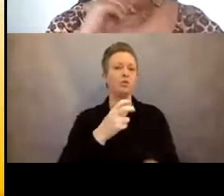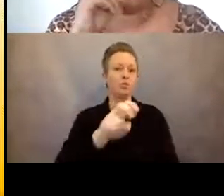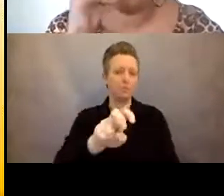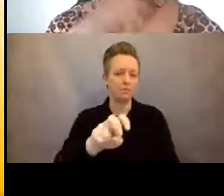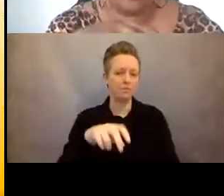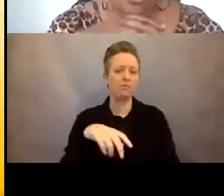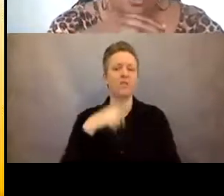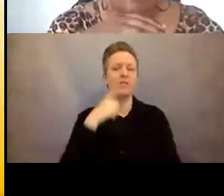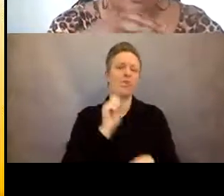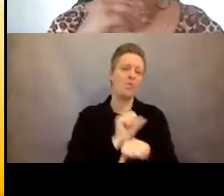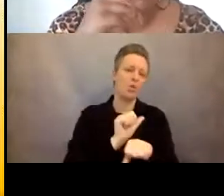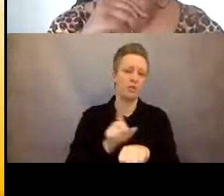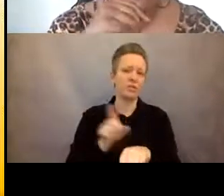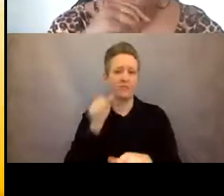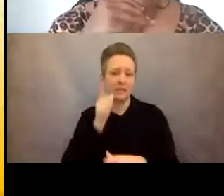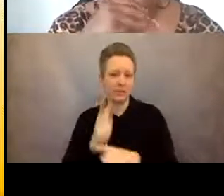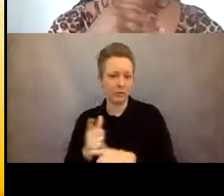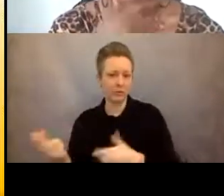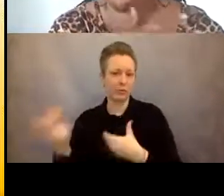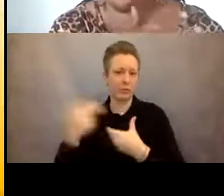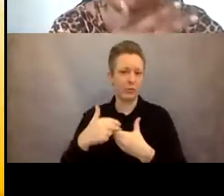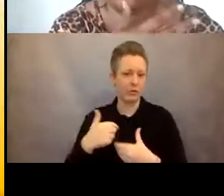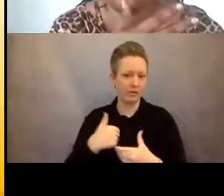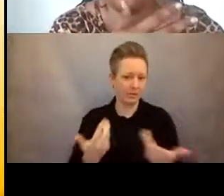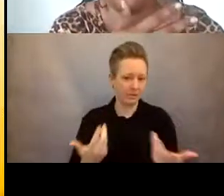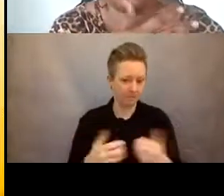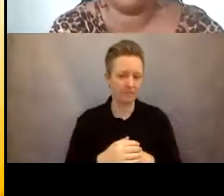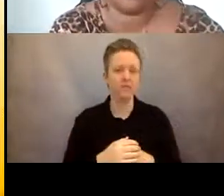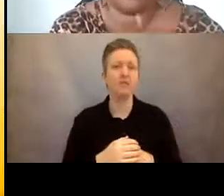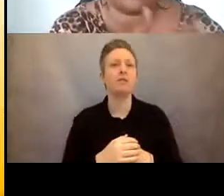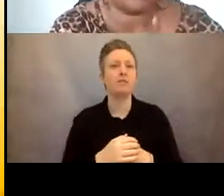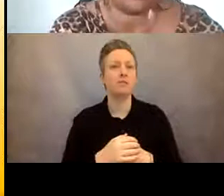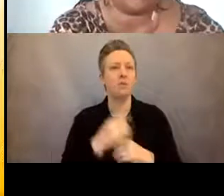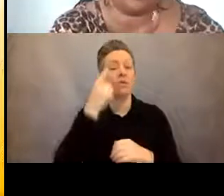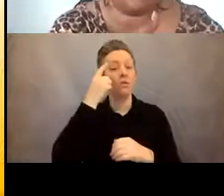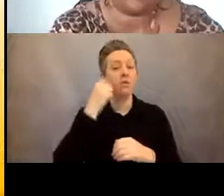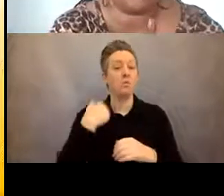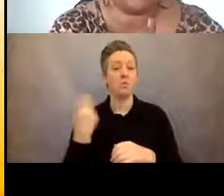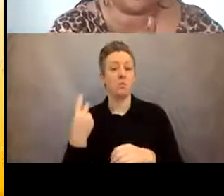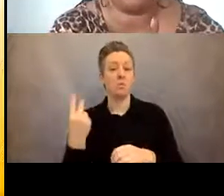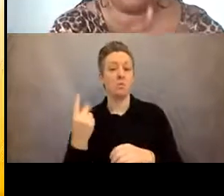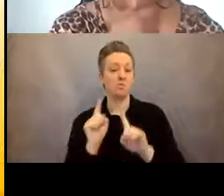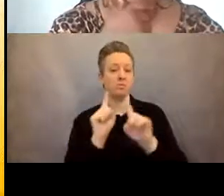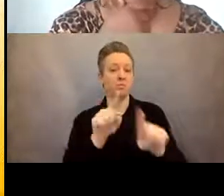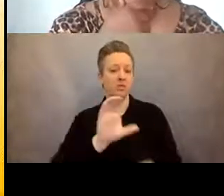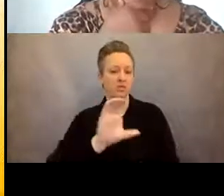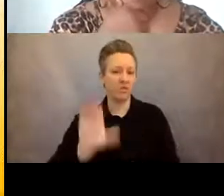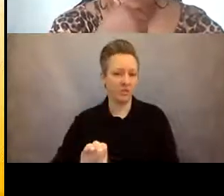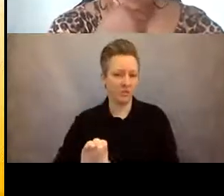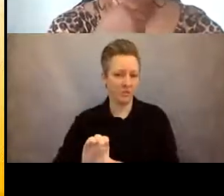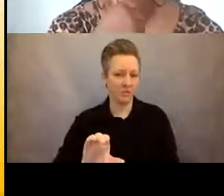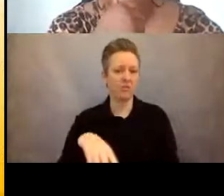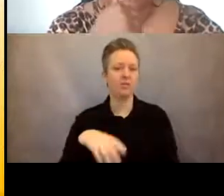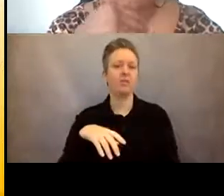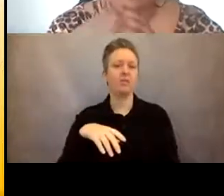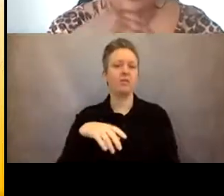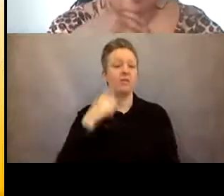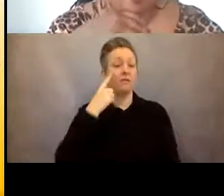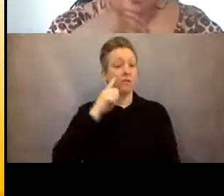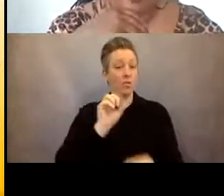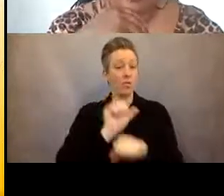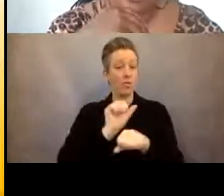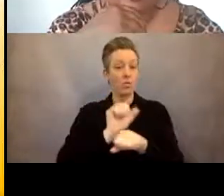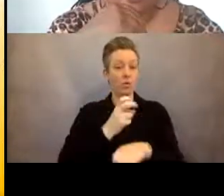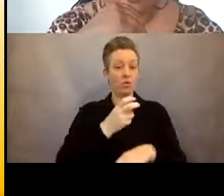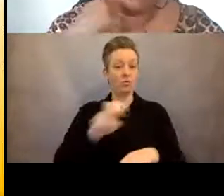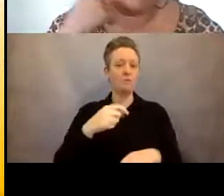and on work trips, I tend to go to sleep pretty early just because they just are very draining for whatever reason. So I'd gone to sleep